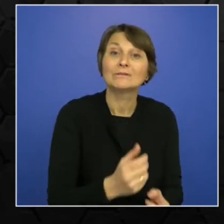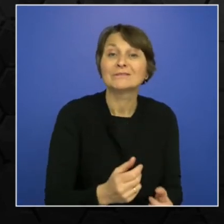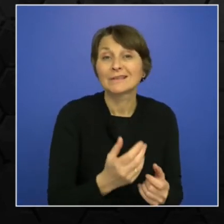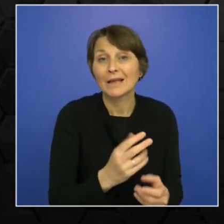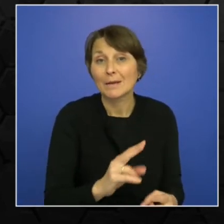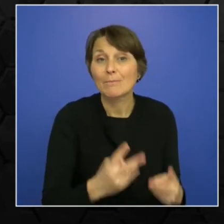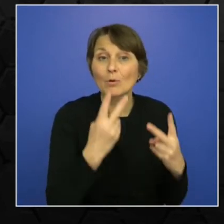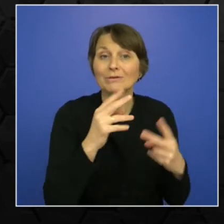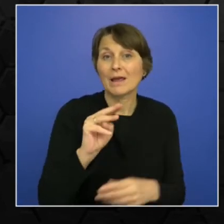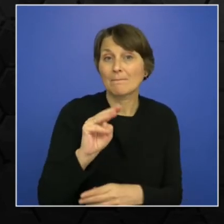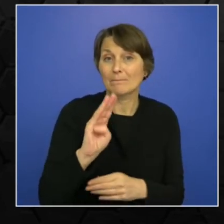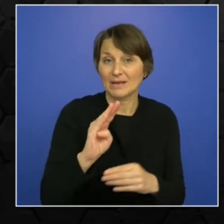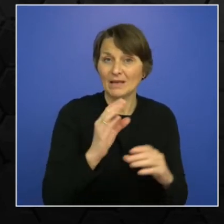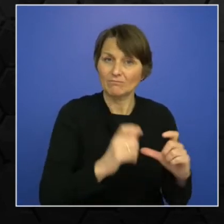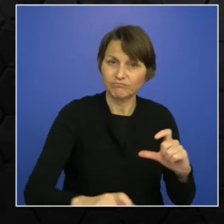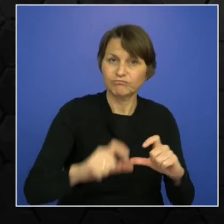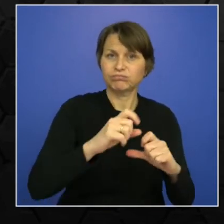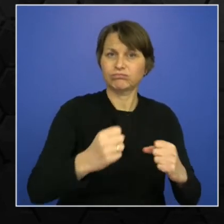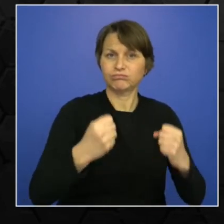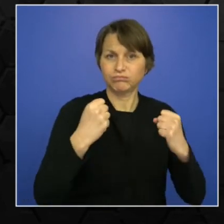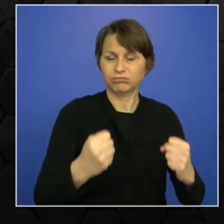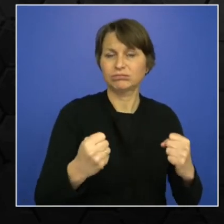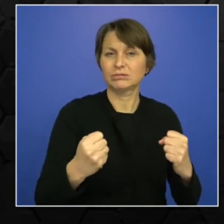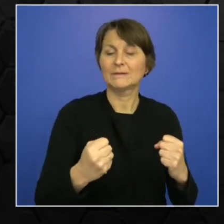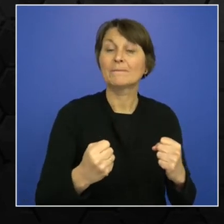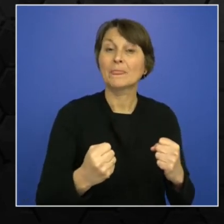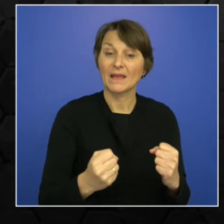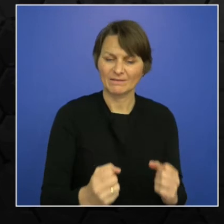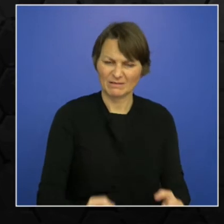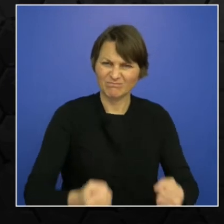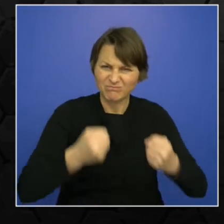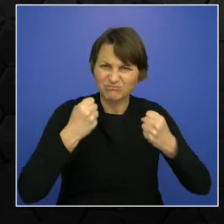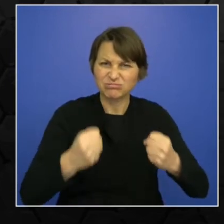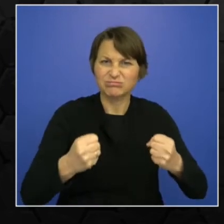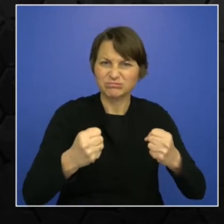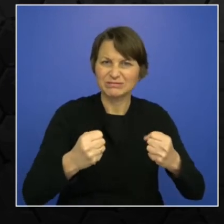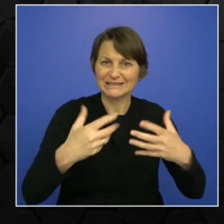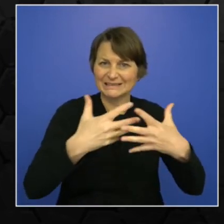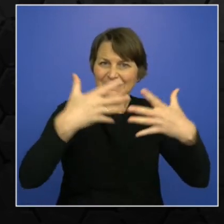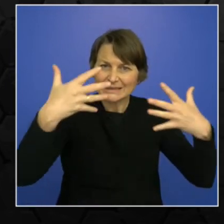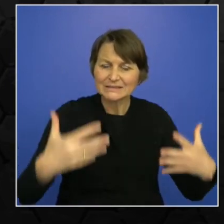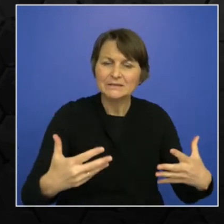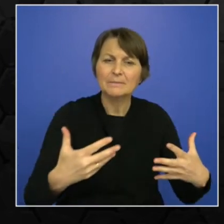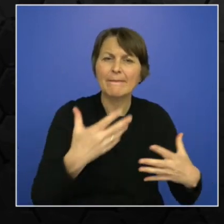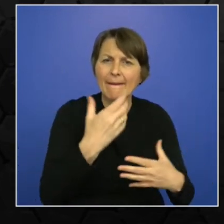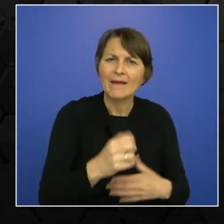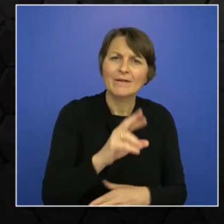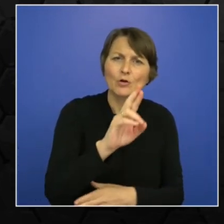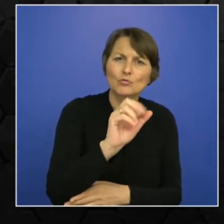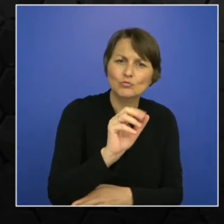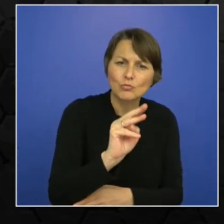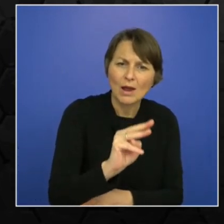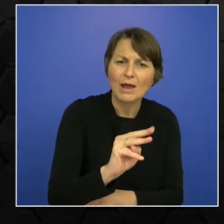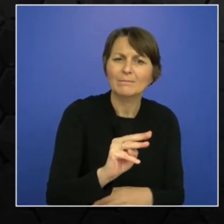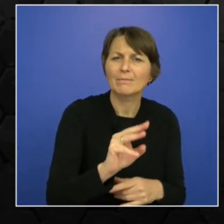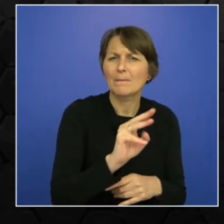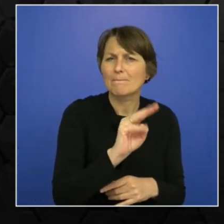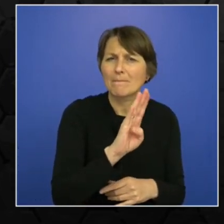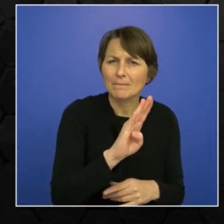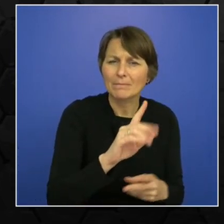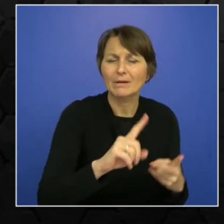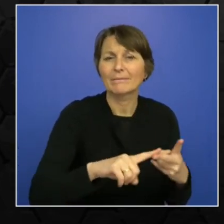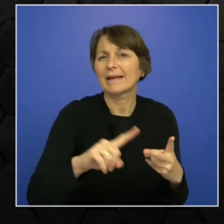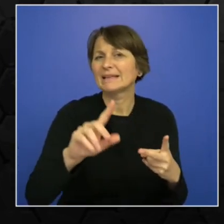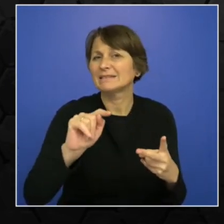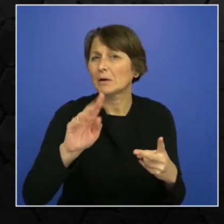of full-fledged systems that we use, we are having RAMs of gigabytes and memories of in terabytes